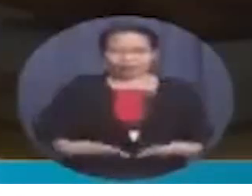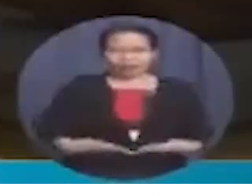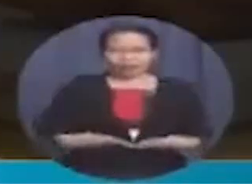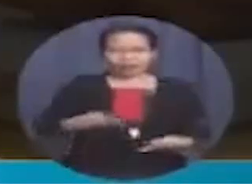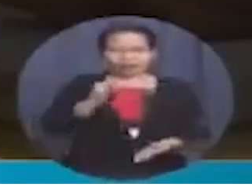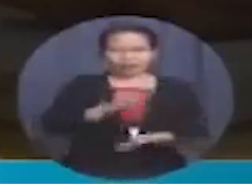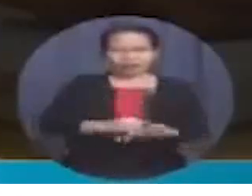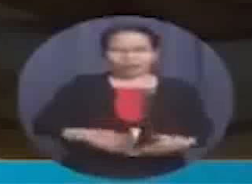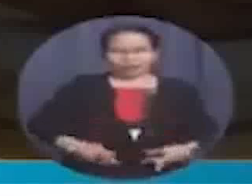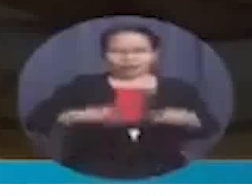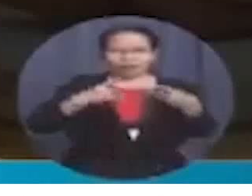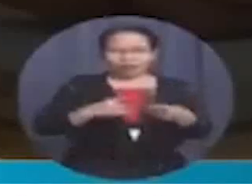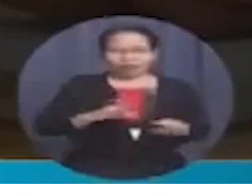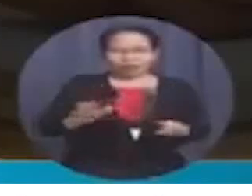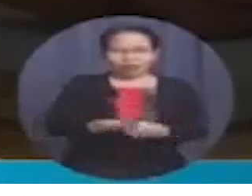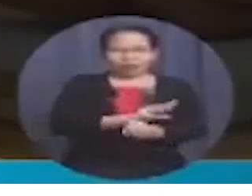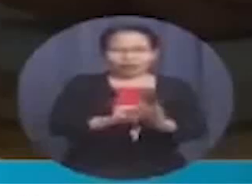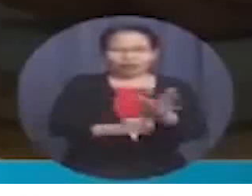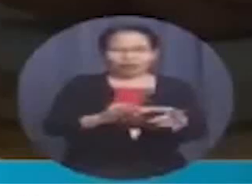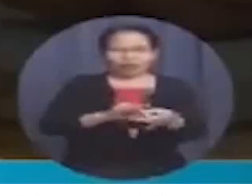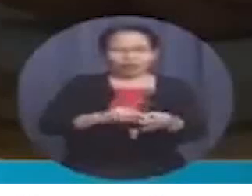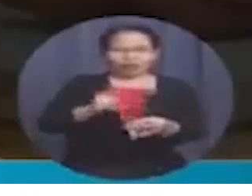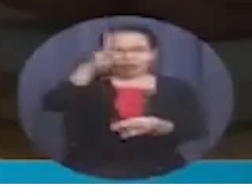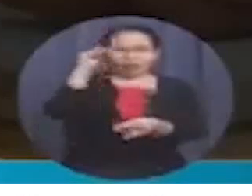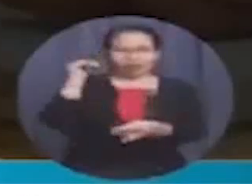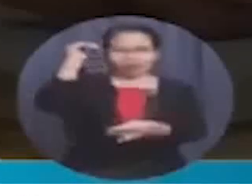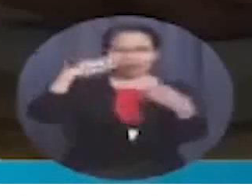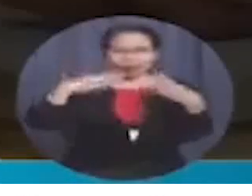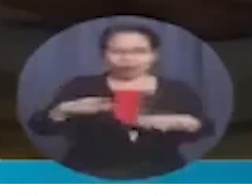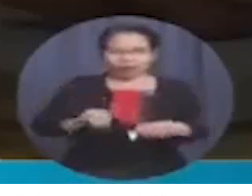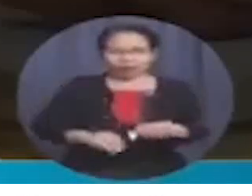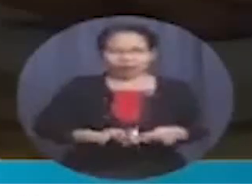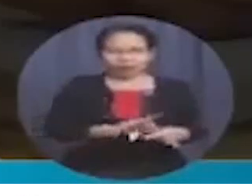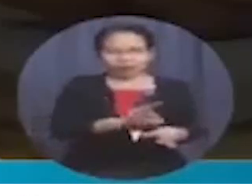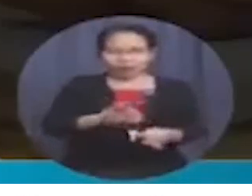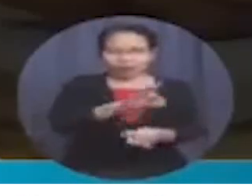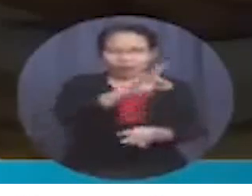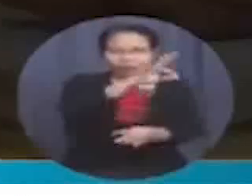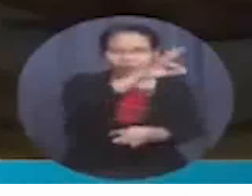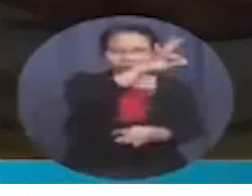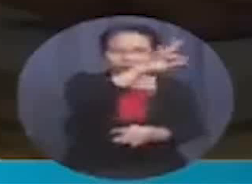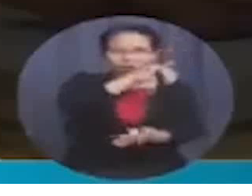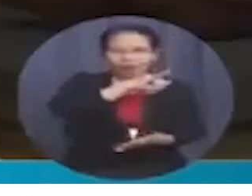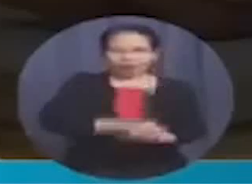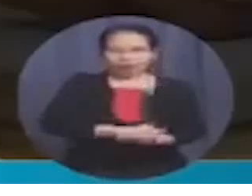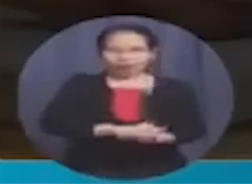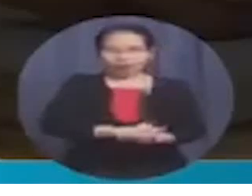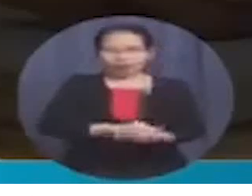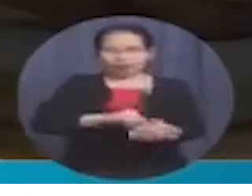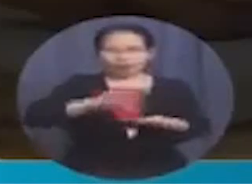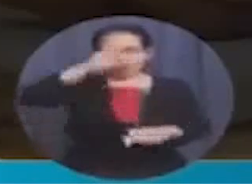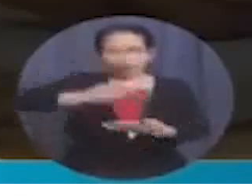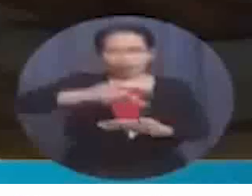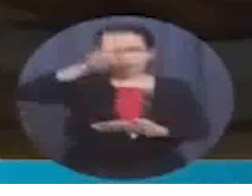yon, nanahan ang kapuspusan ng pagka-Diyos. Yung espiritu na anak